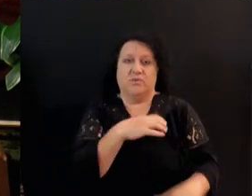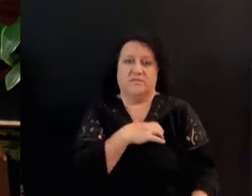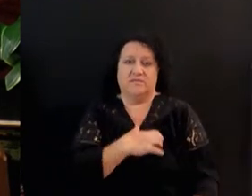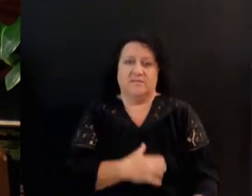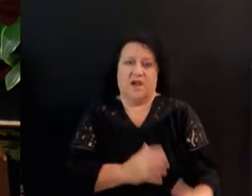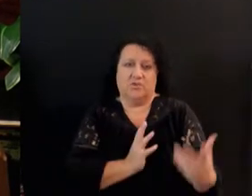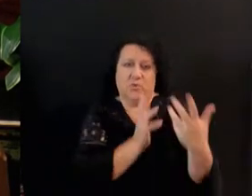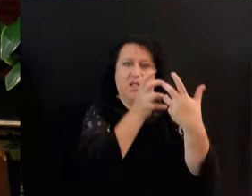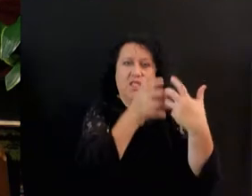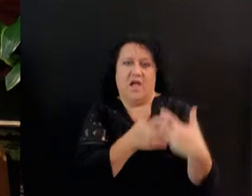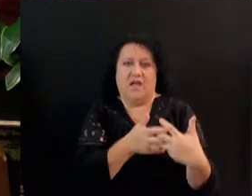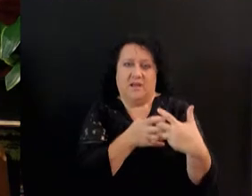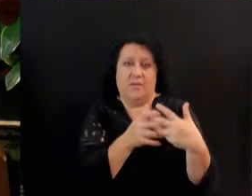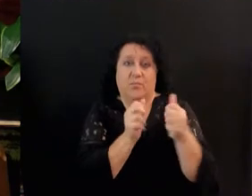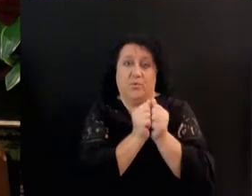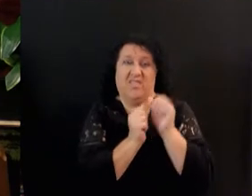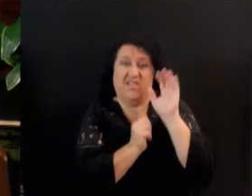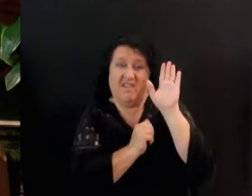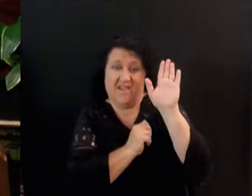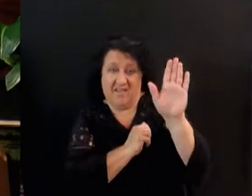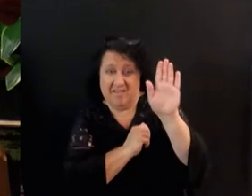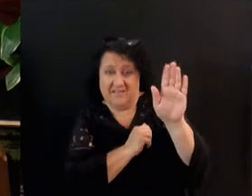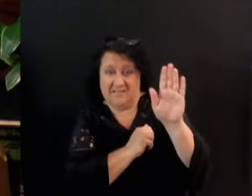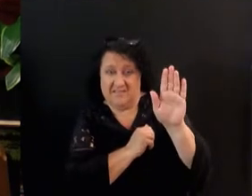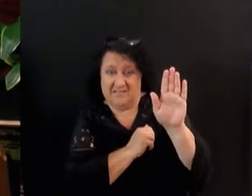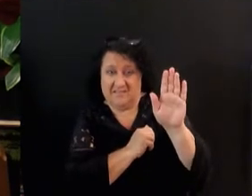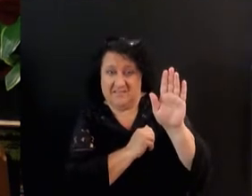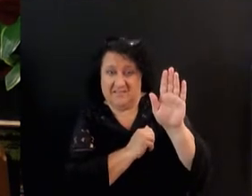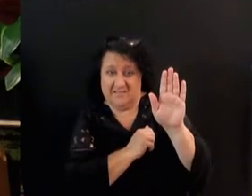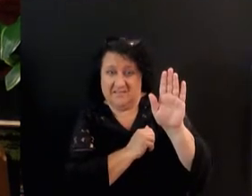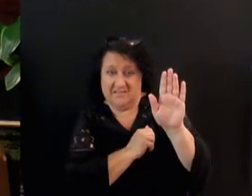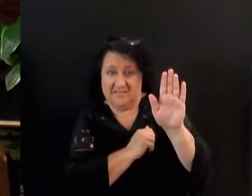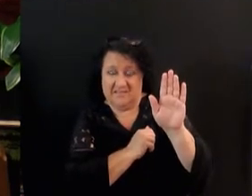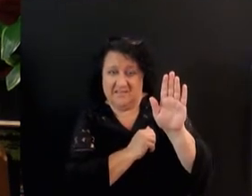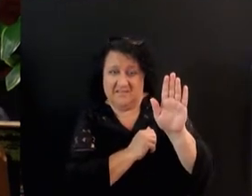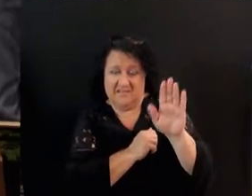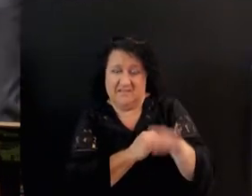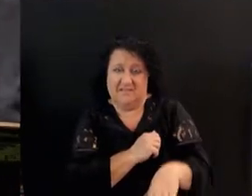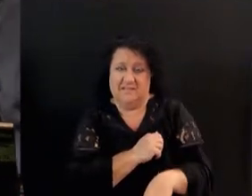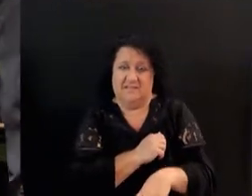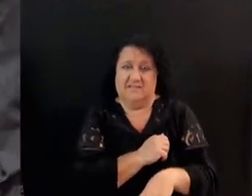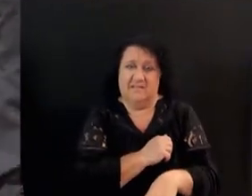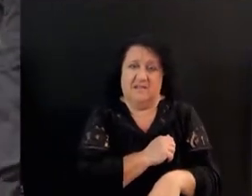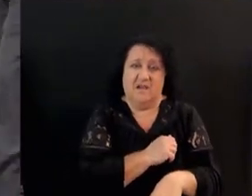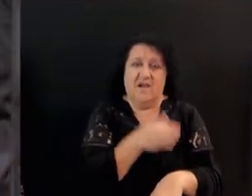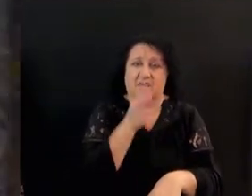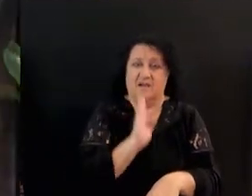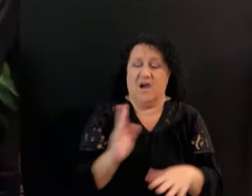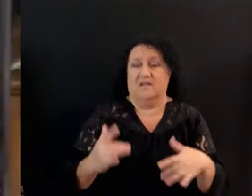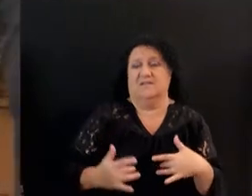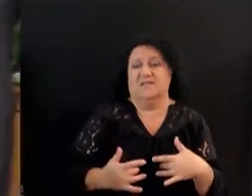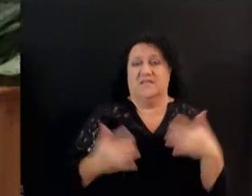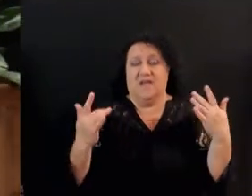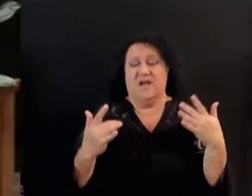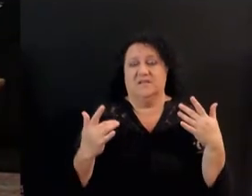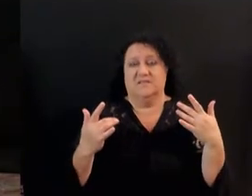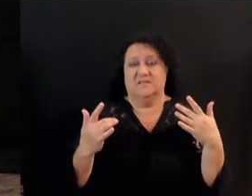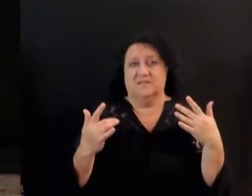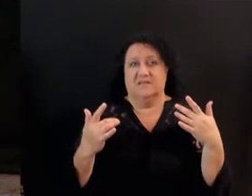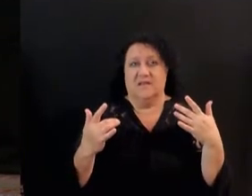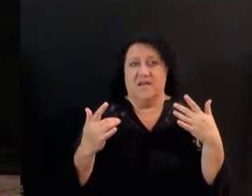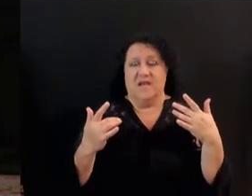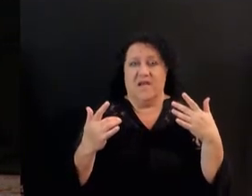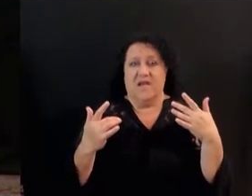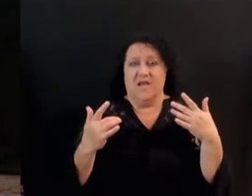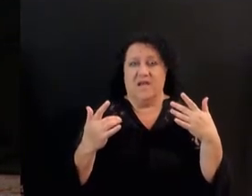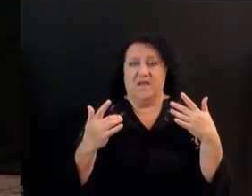with the desires of his. And God delights in giving his children the desires of